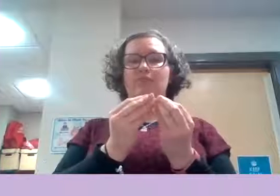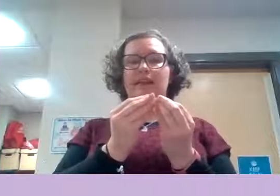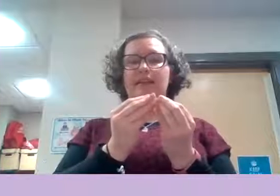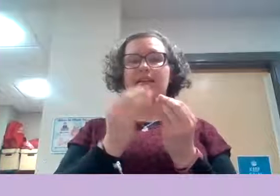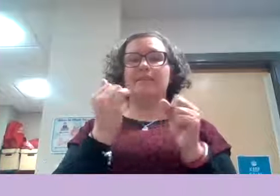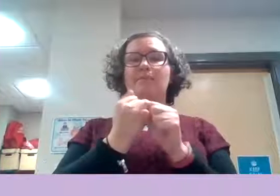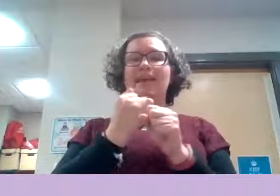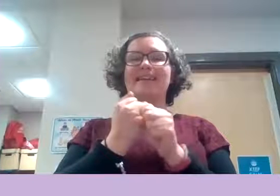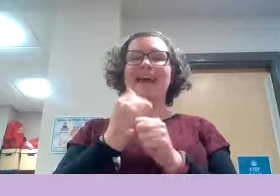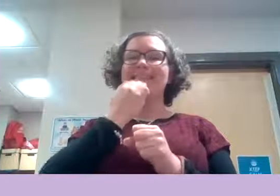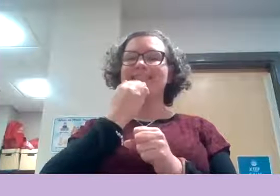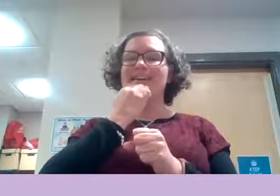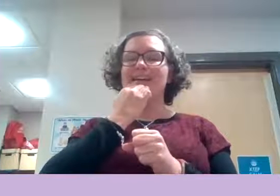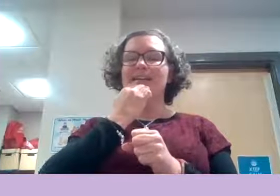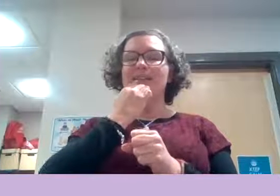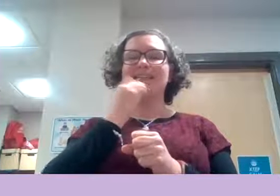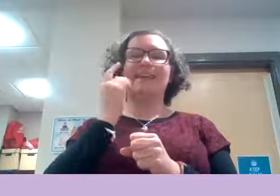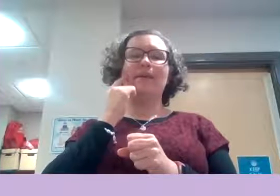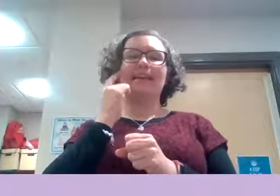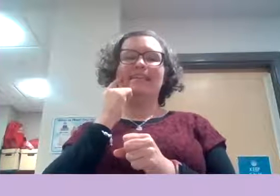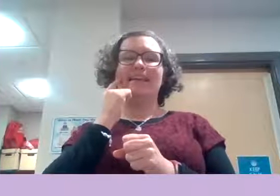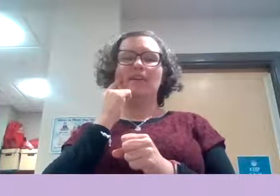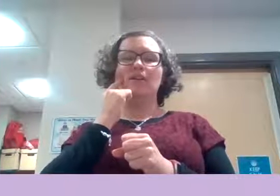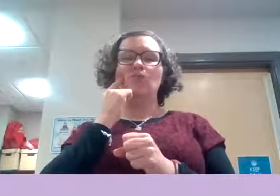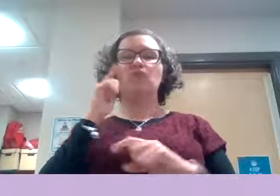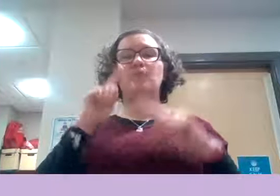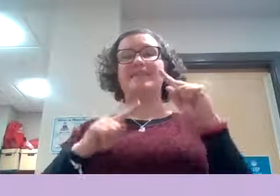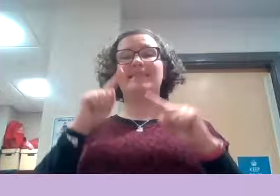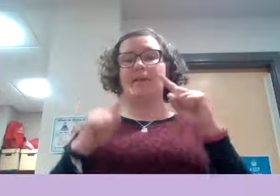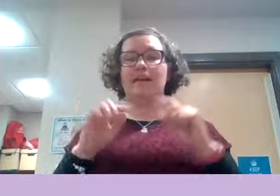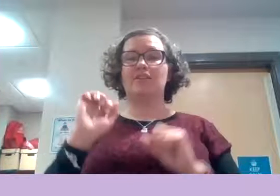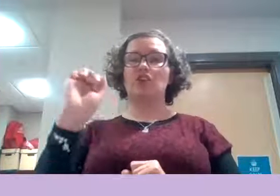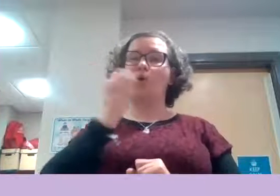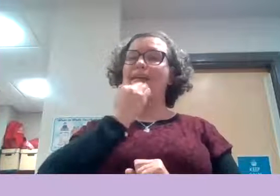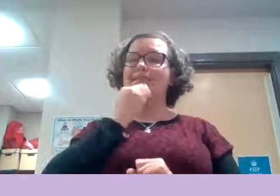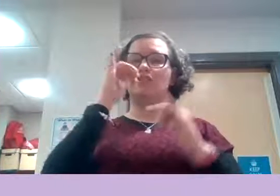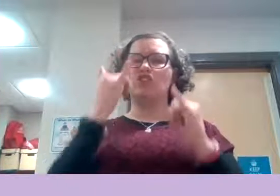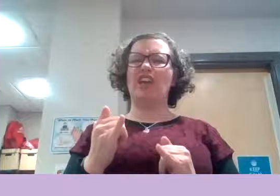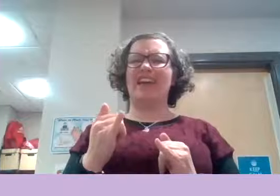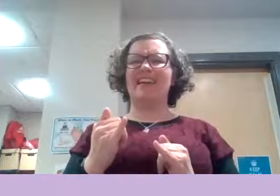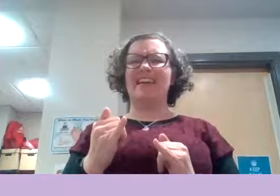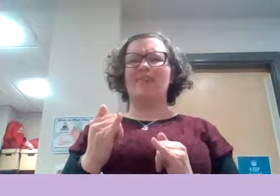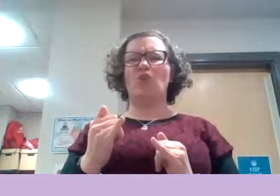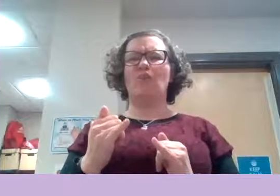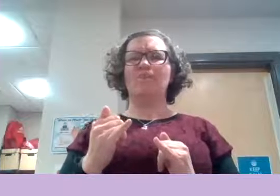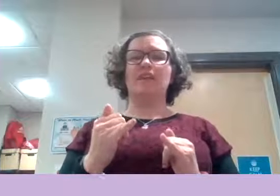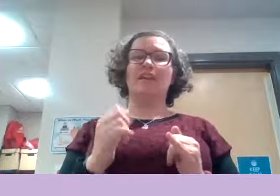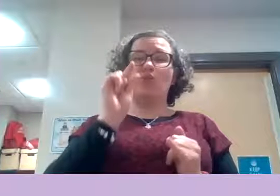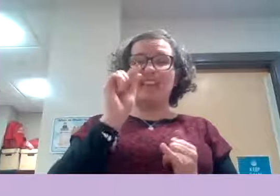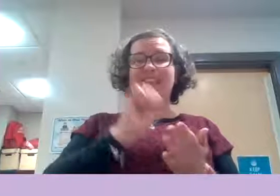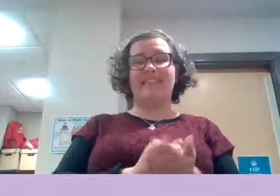use rounding to make an answer that's a bit easier, which would be similar to your answer to check if